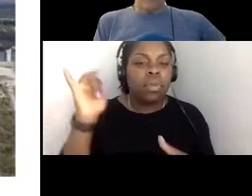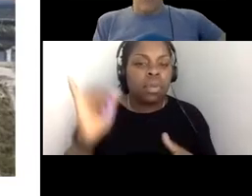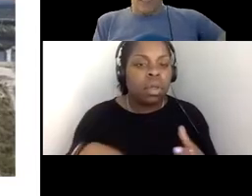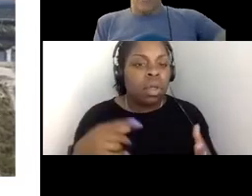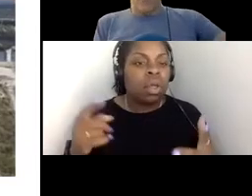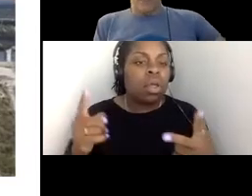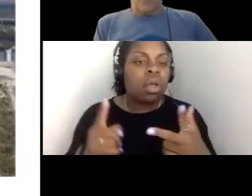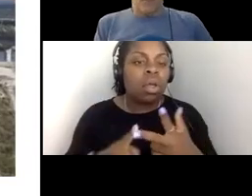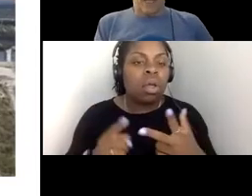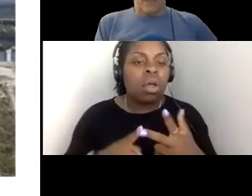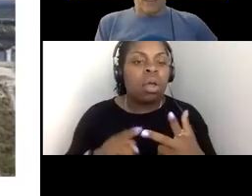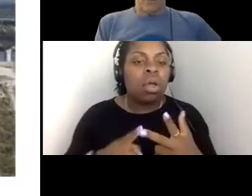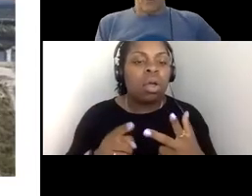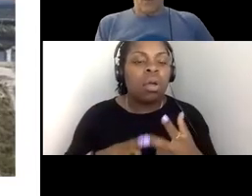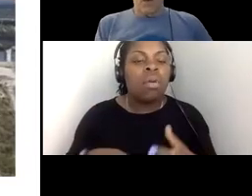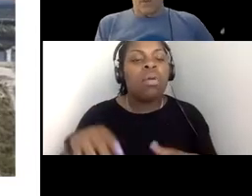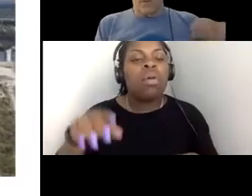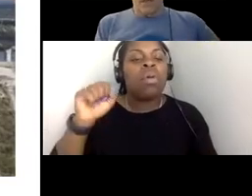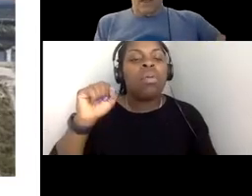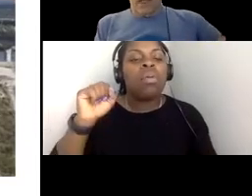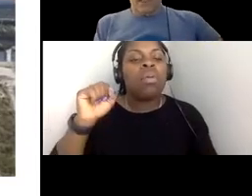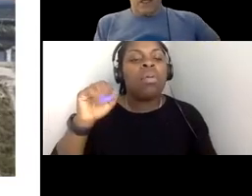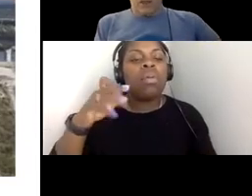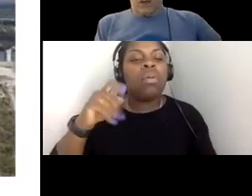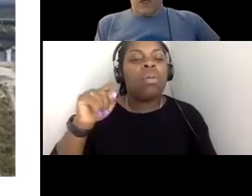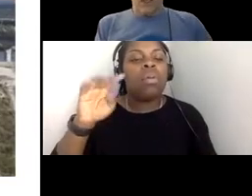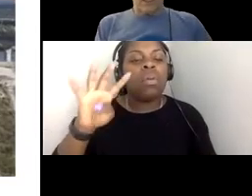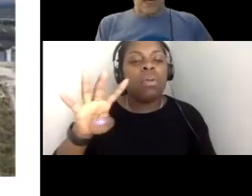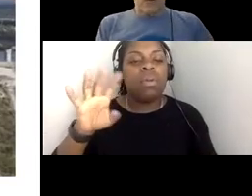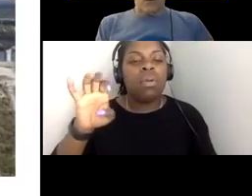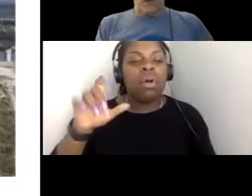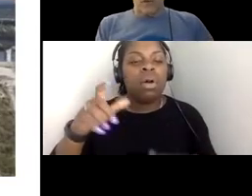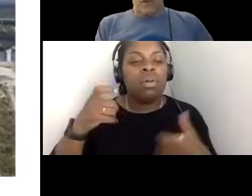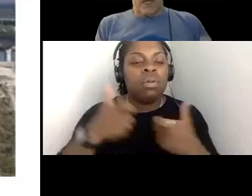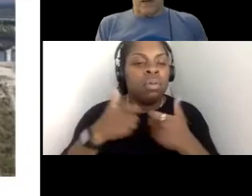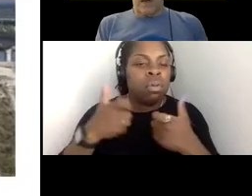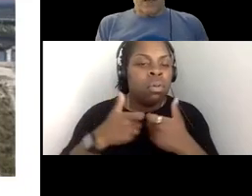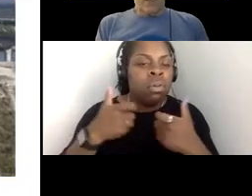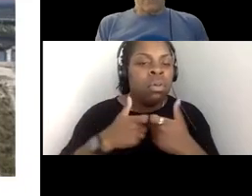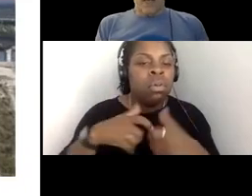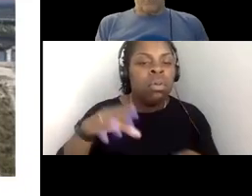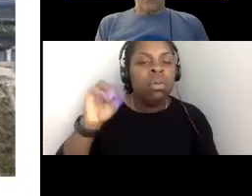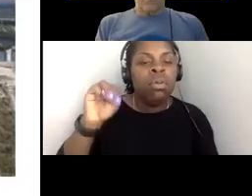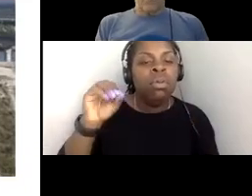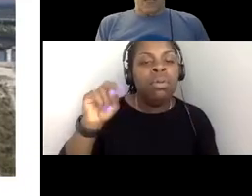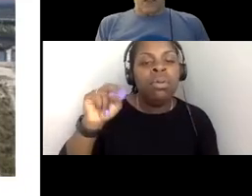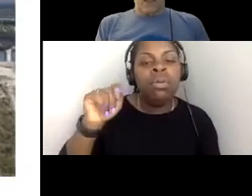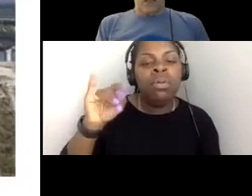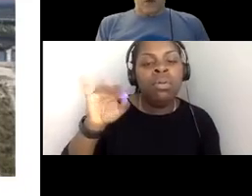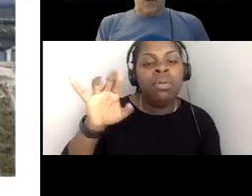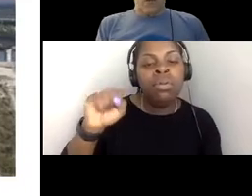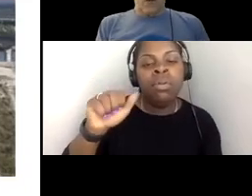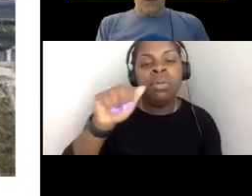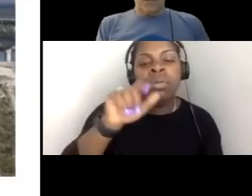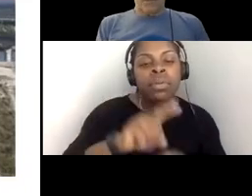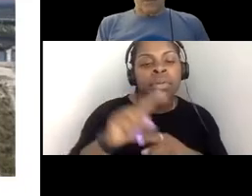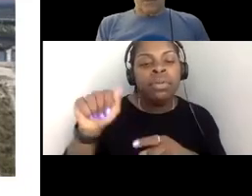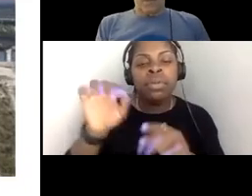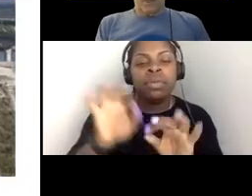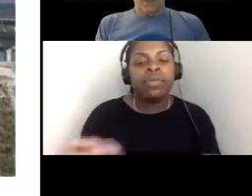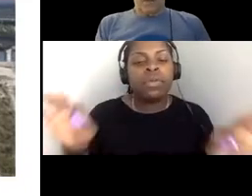kind of a counter database, if you like, to endless spreadsheets and algorithms and standard deviations and so